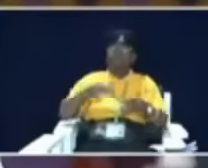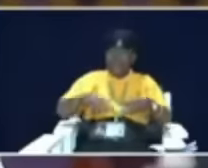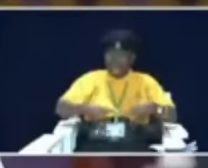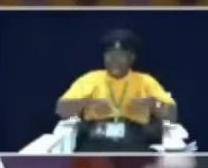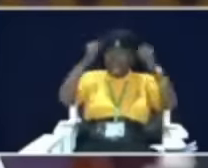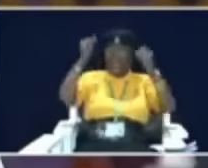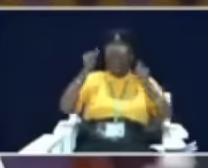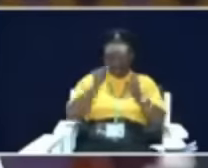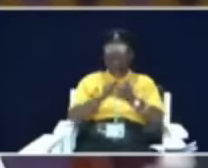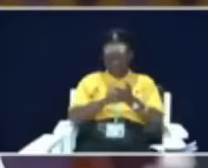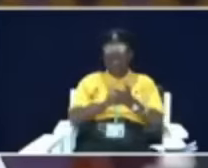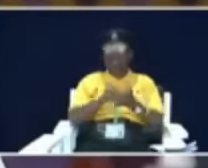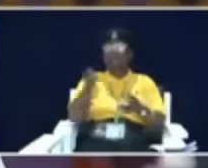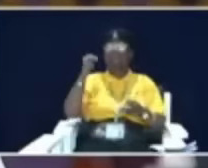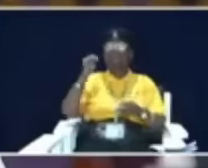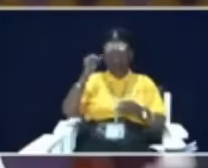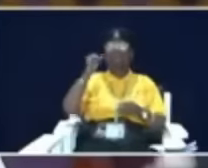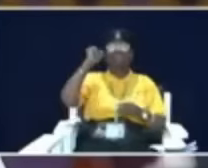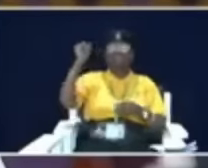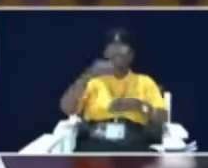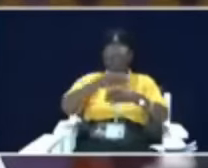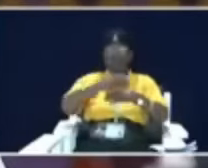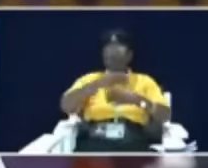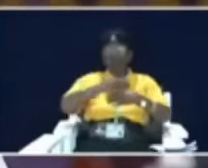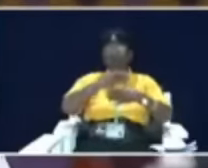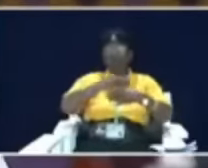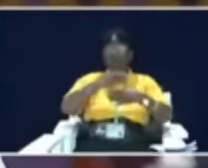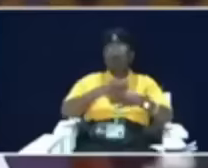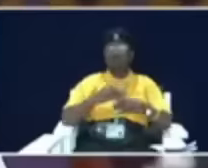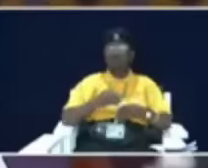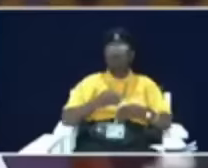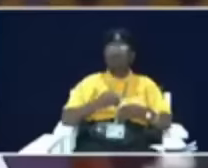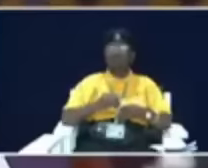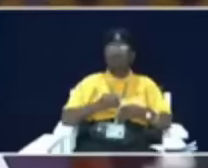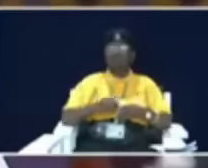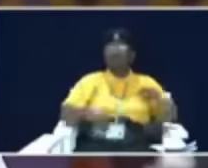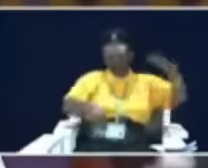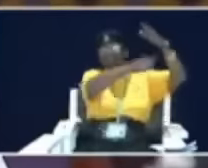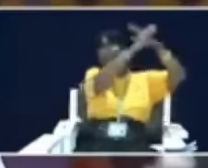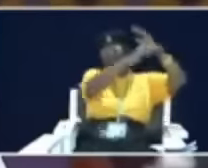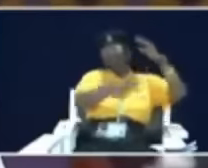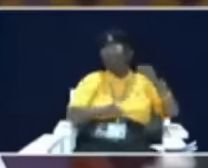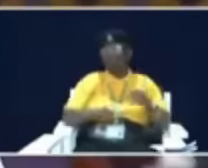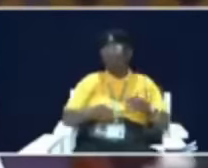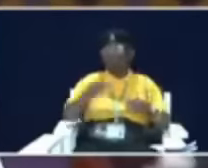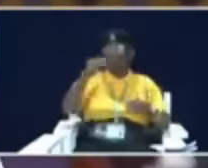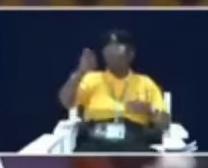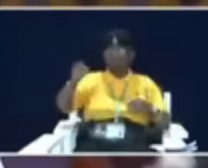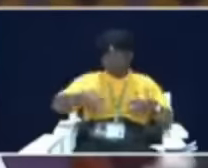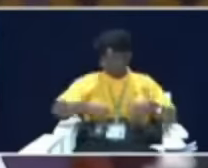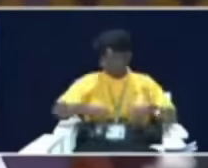Get rid of anger.